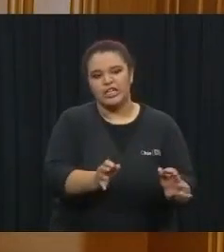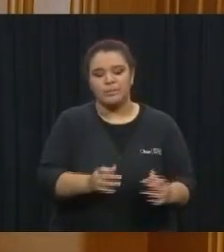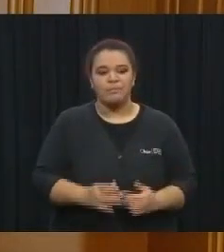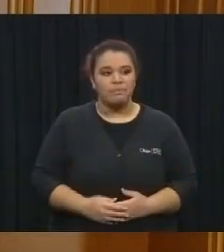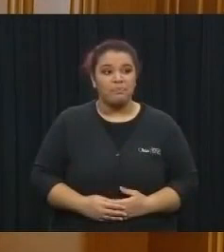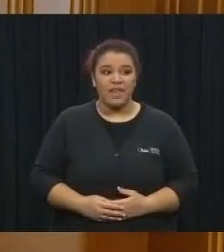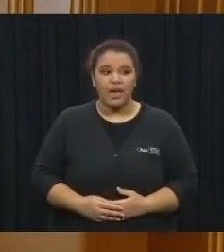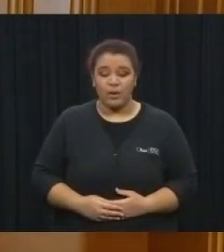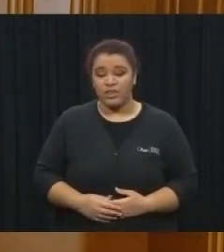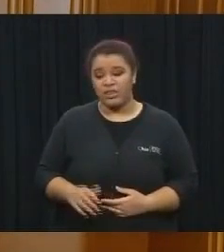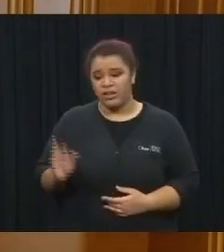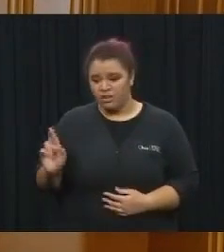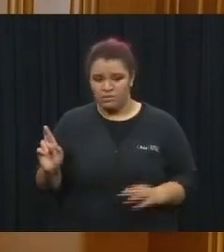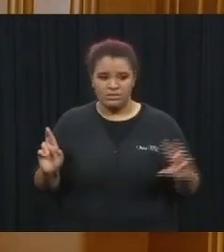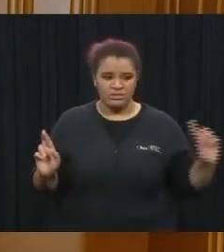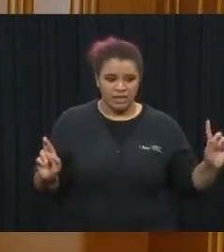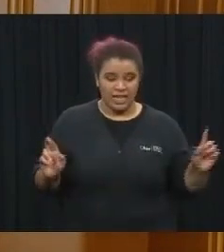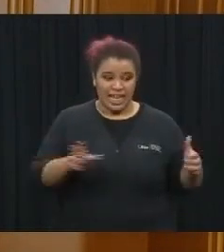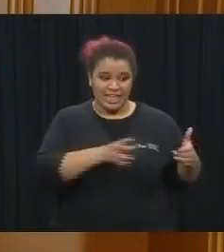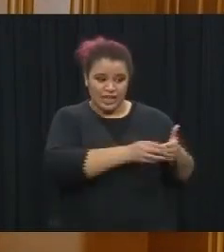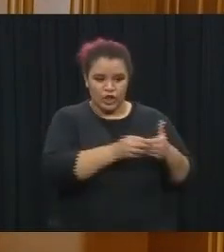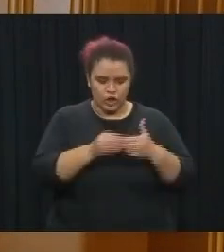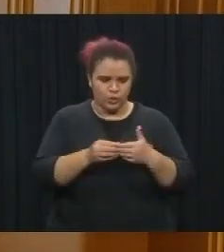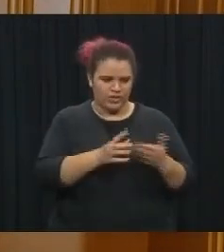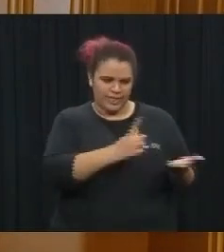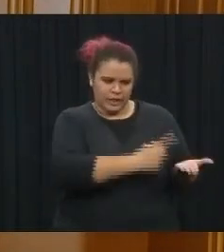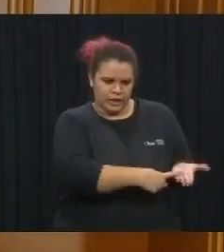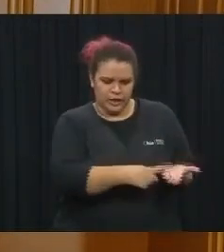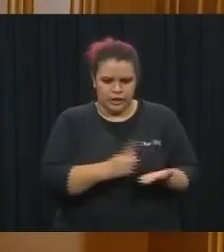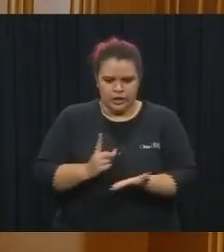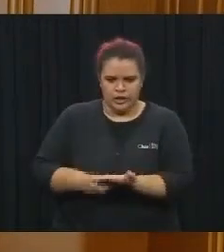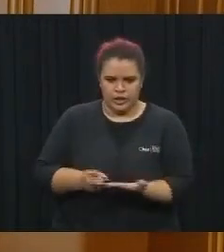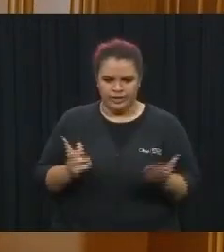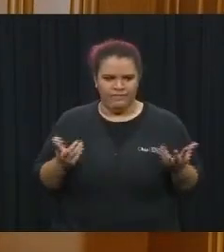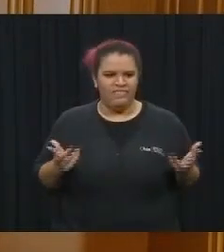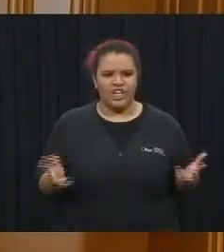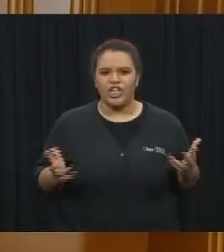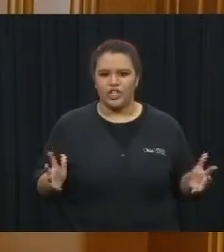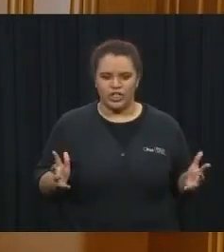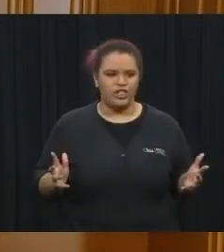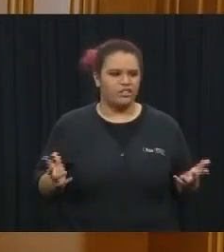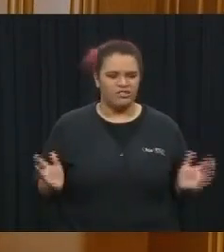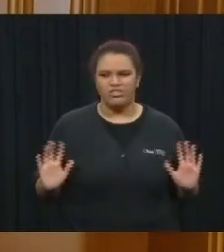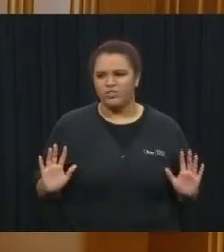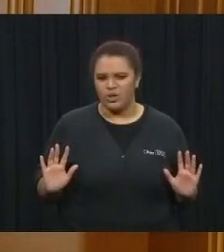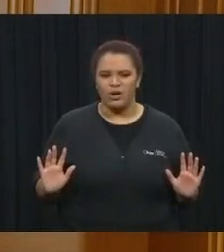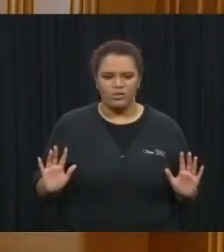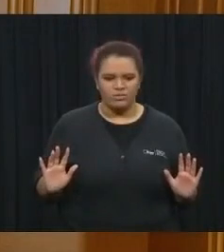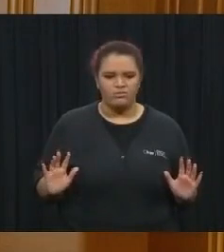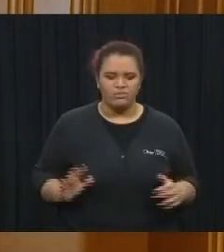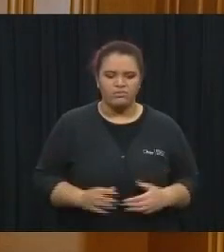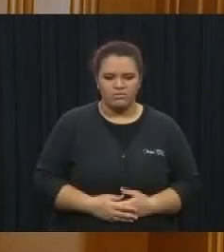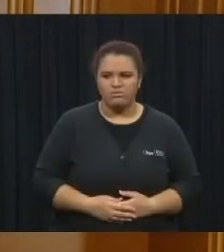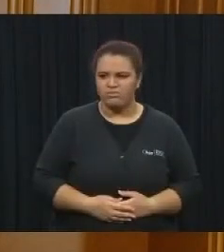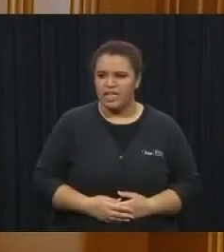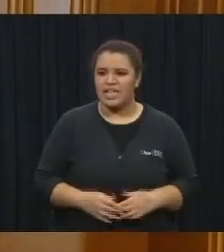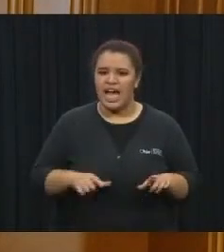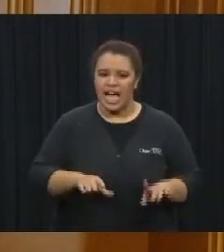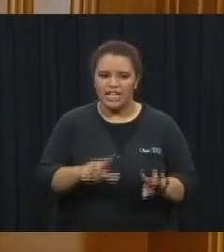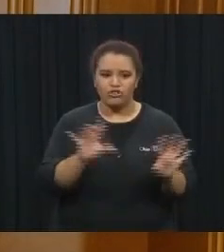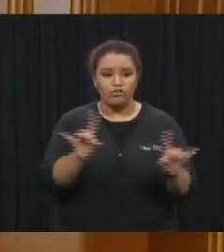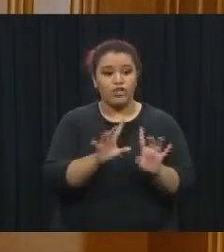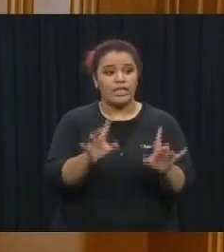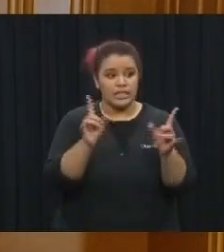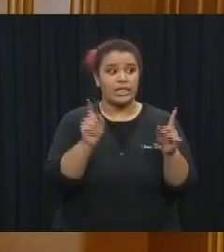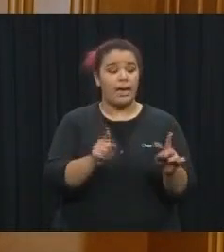regard to that. So it's different ways that we can get things done as we deal with this crisis